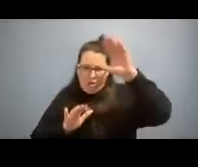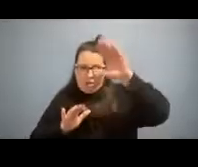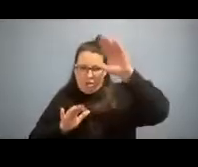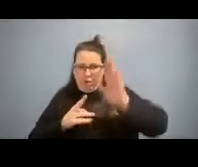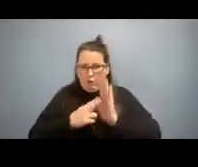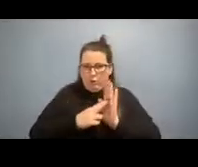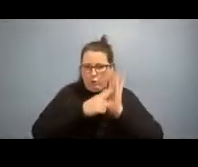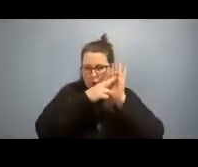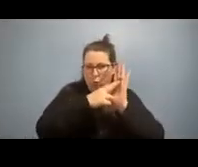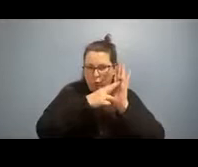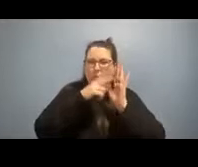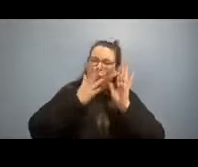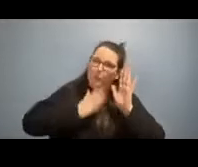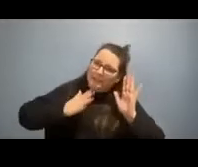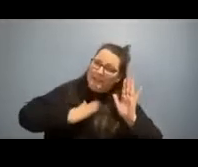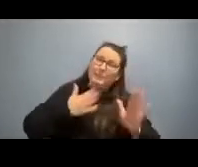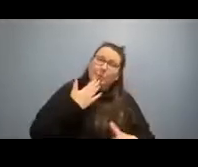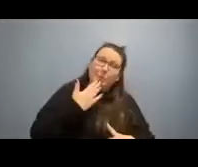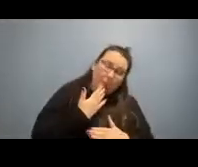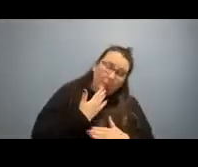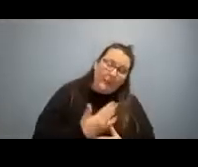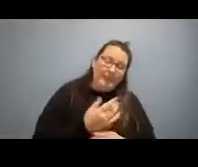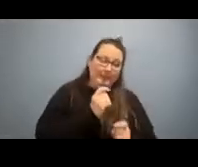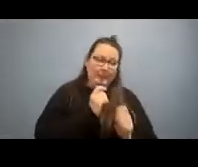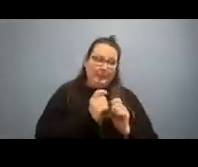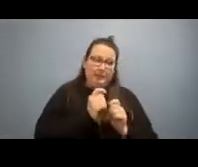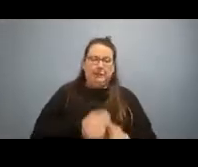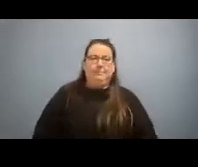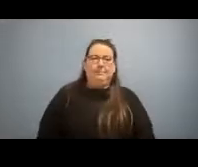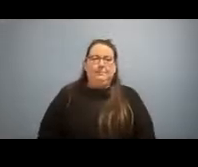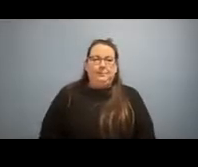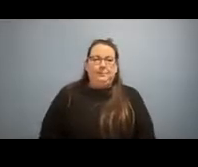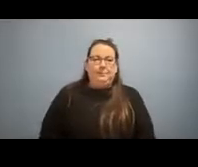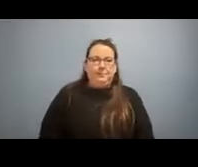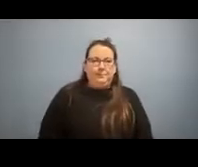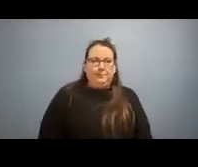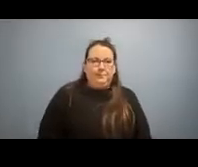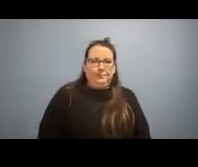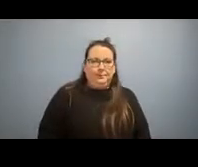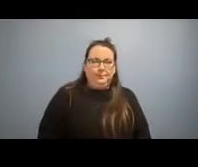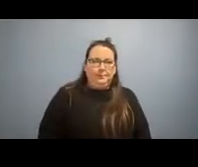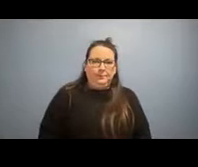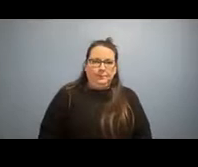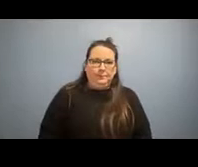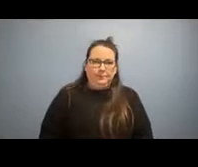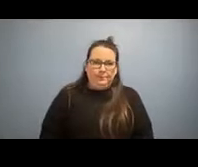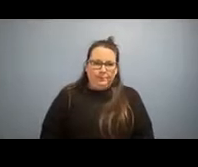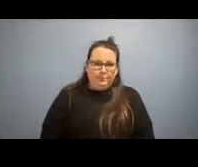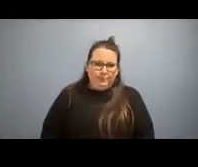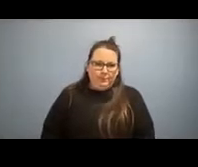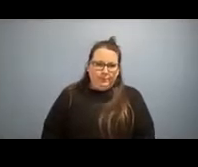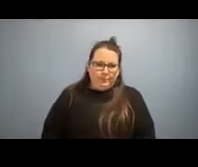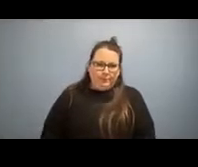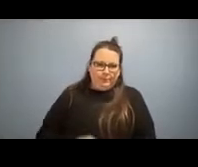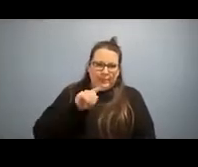have to encourage the testing. If we can go to the next slide, Mia. And I guess this is a slightly